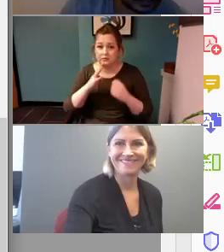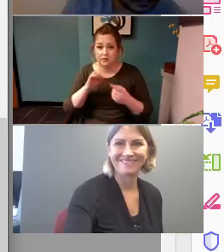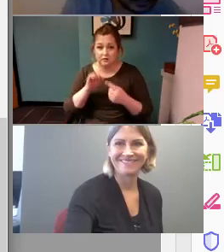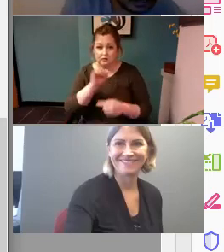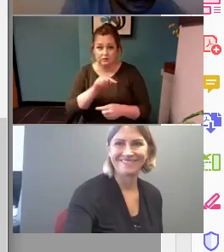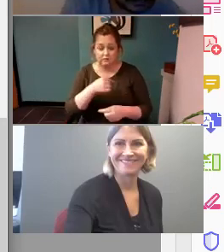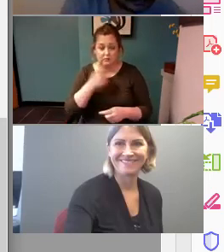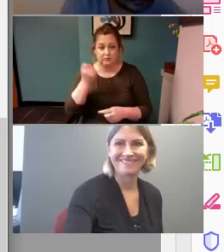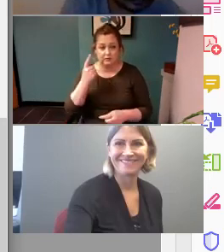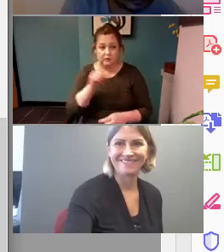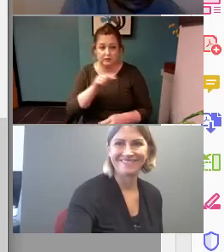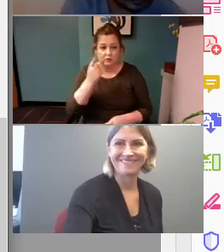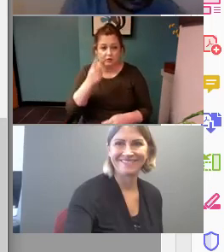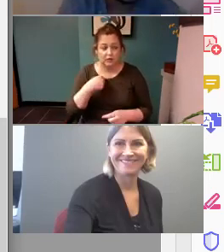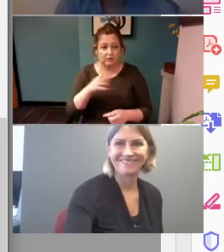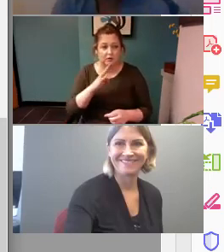you understand.